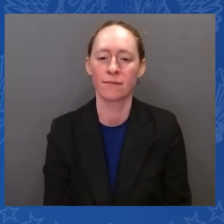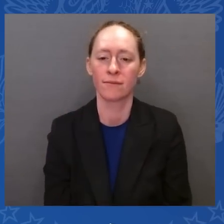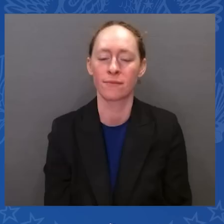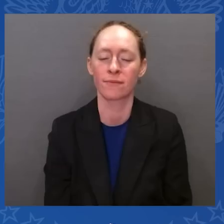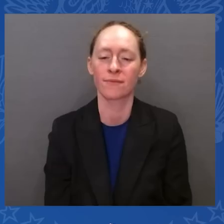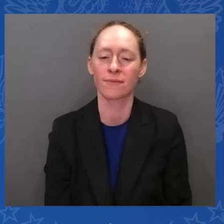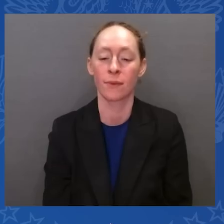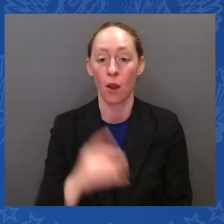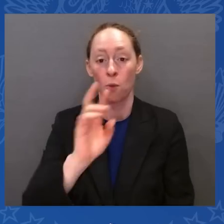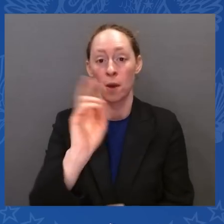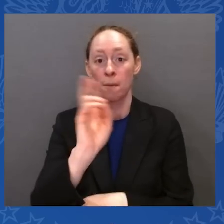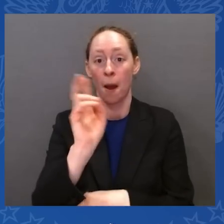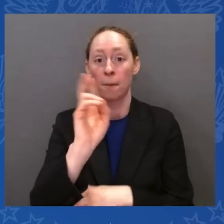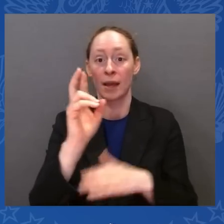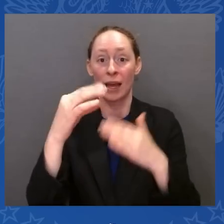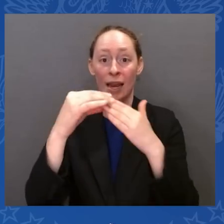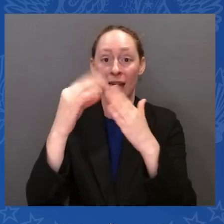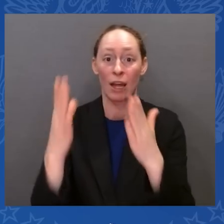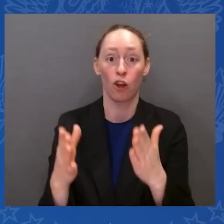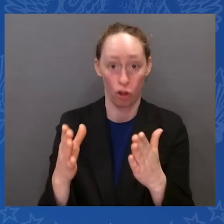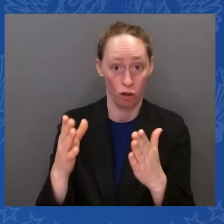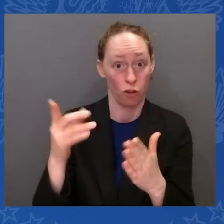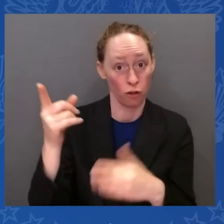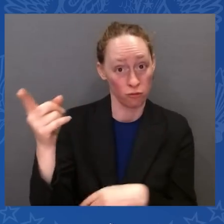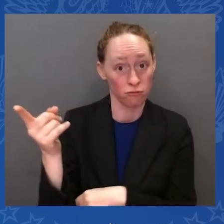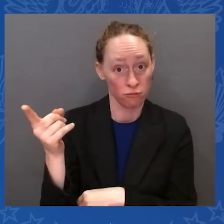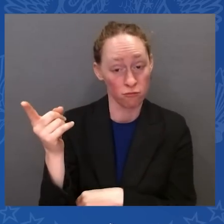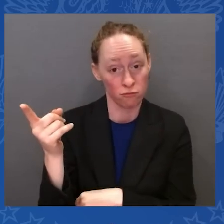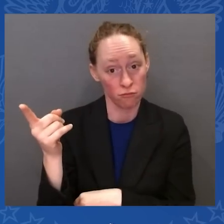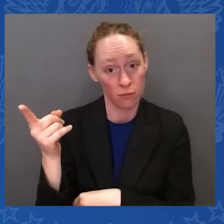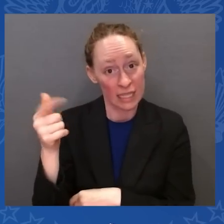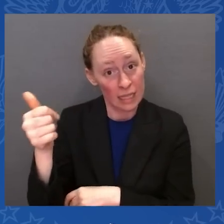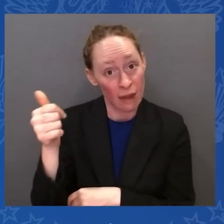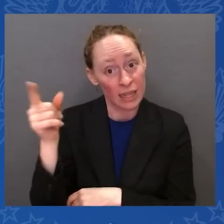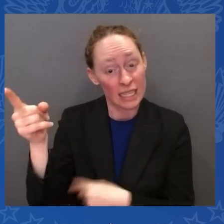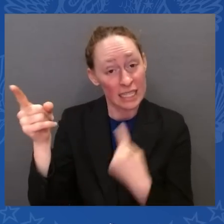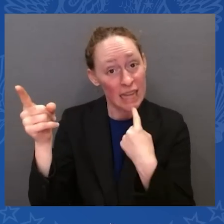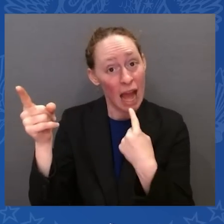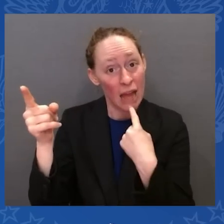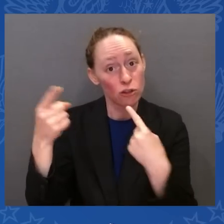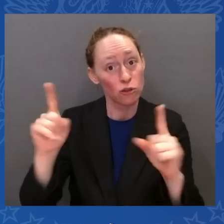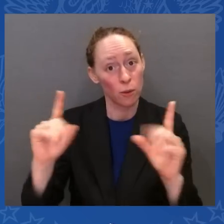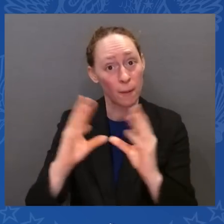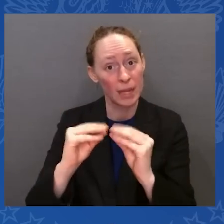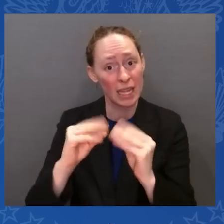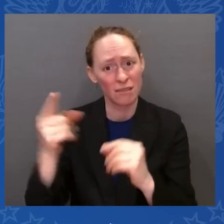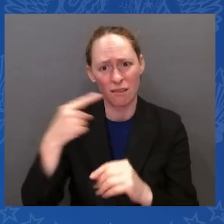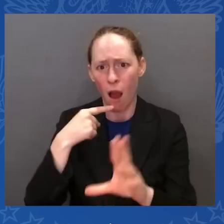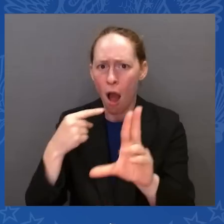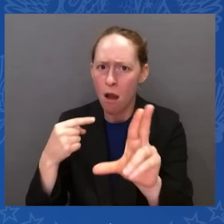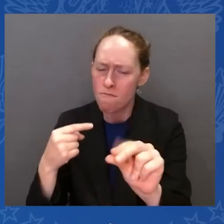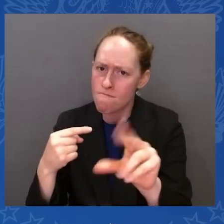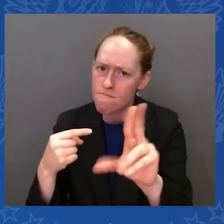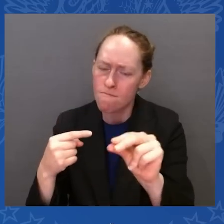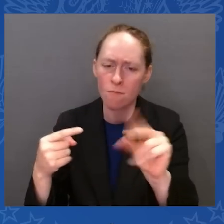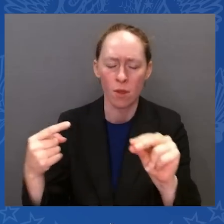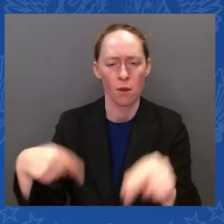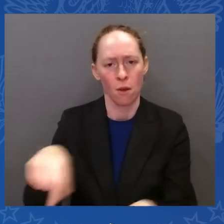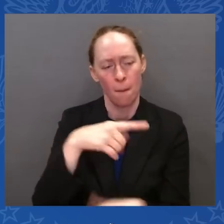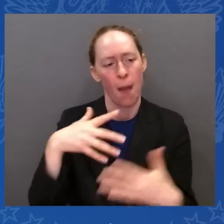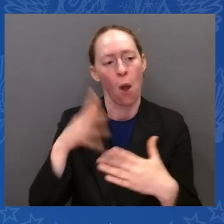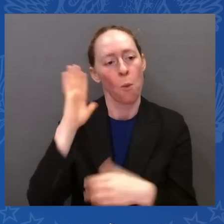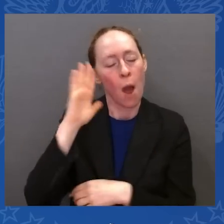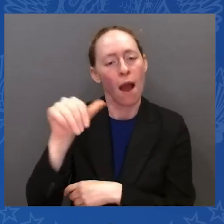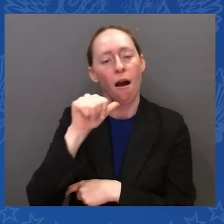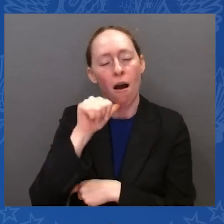history. I'm pleased but not surprised to hear Republican Minority Leader of the United States Senate saying